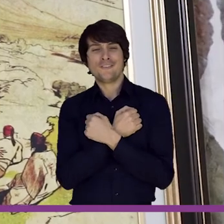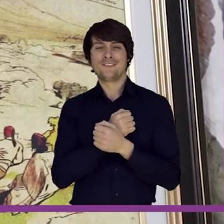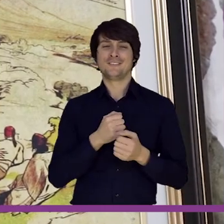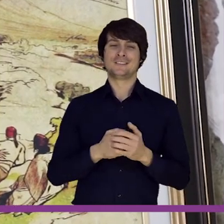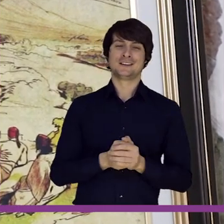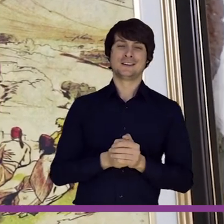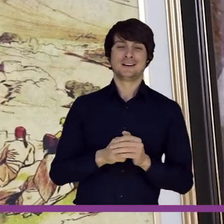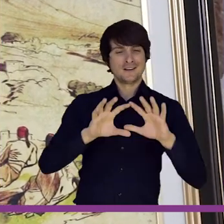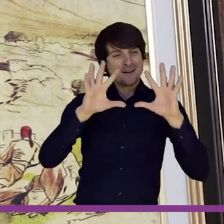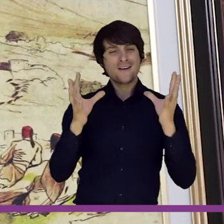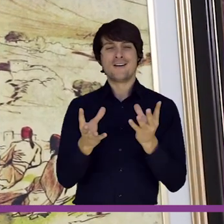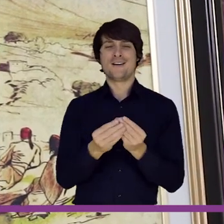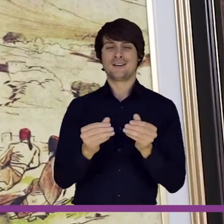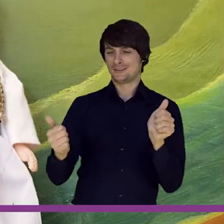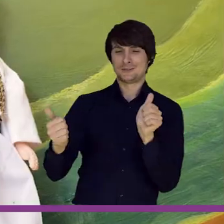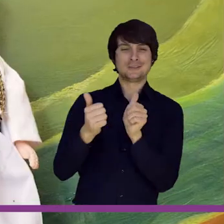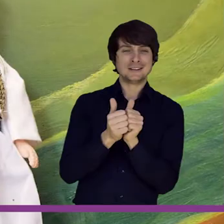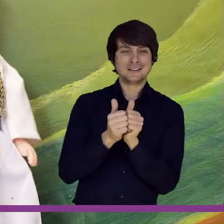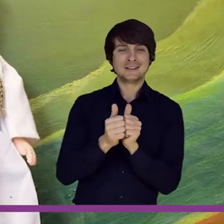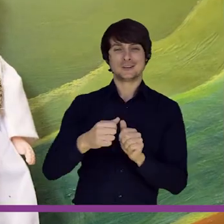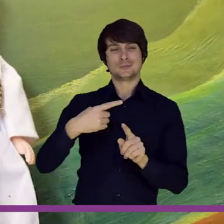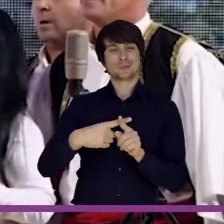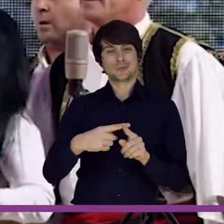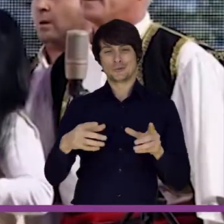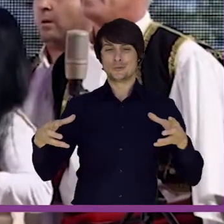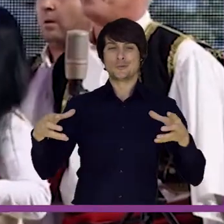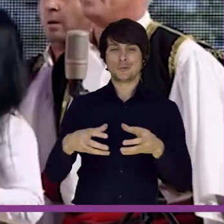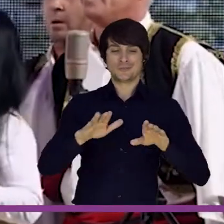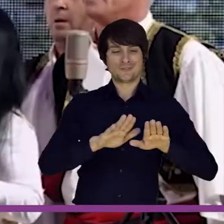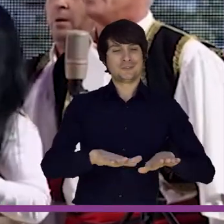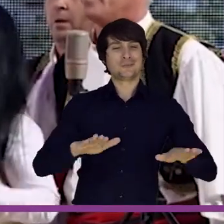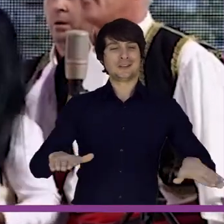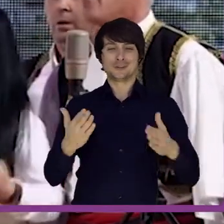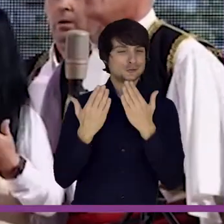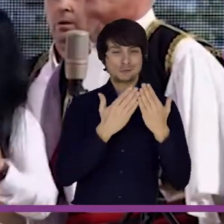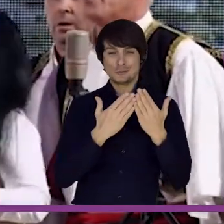Introducing as a new element of the old rites are not to be lost.